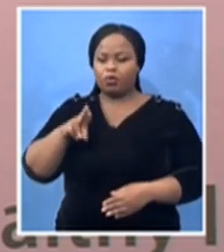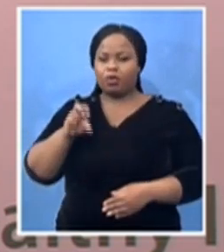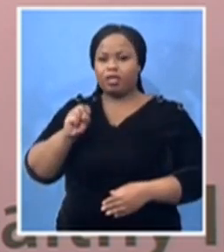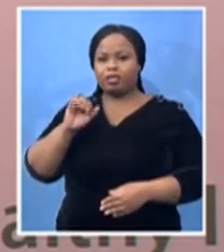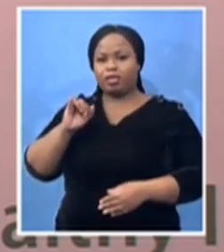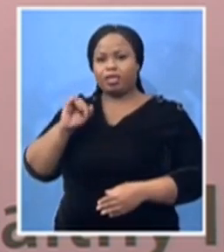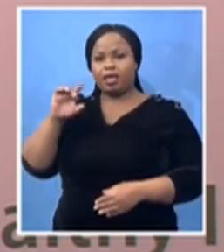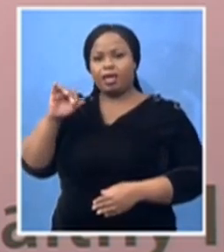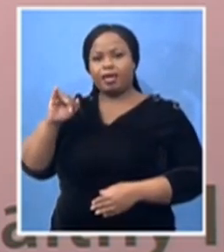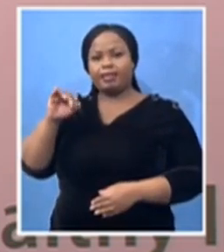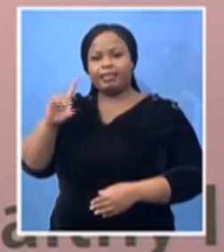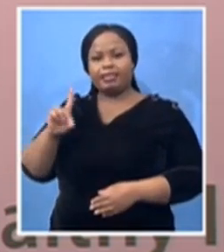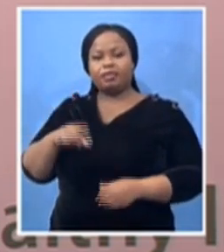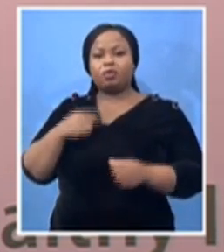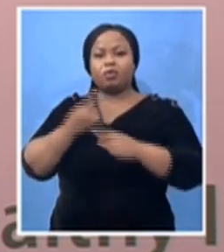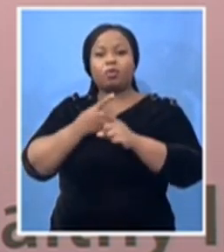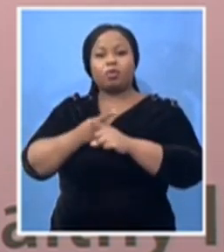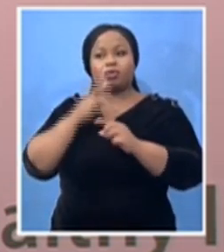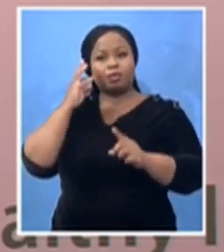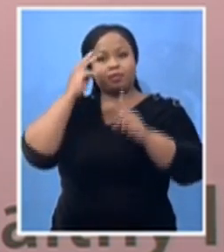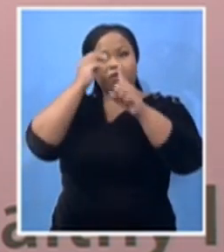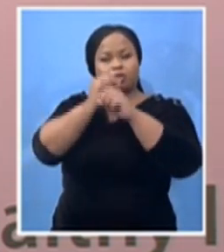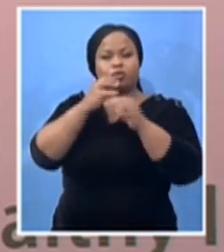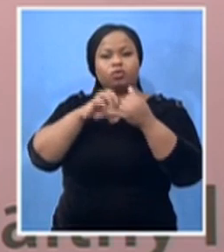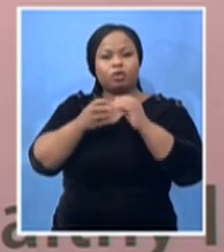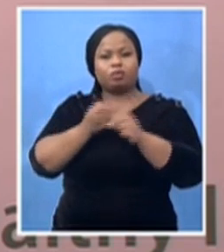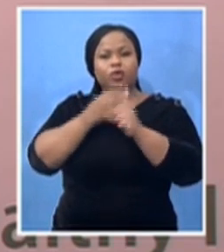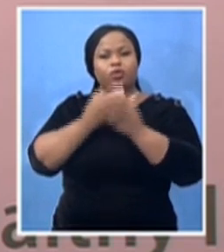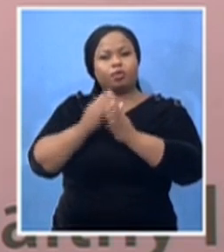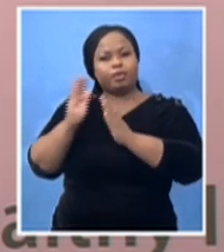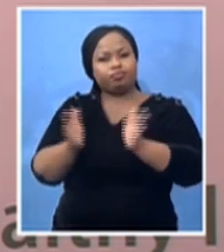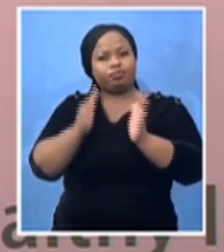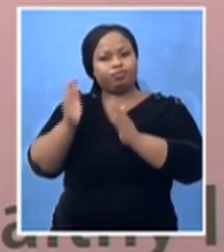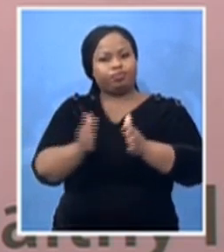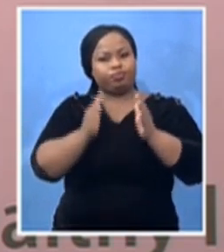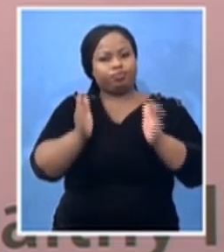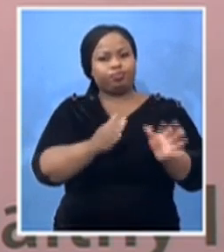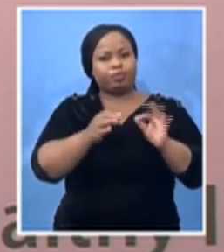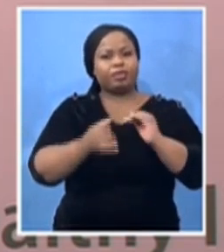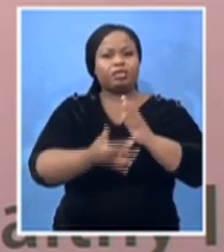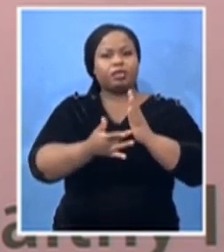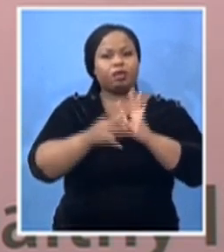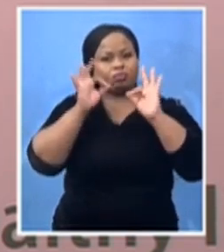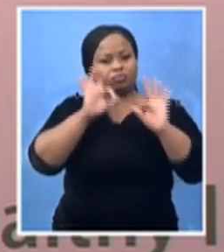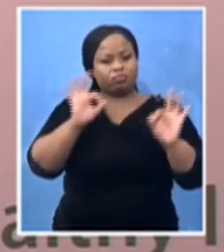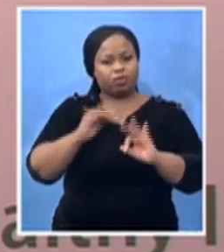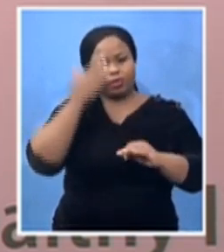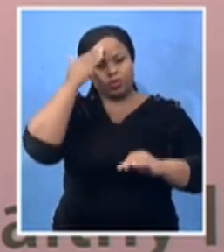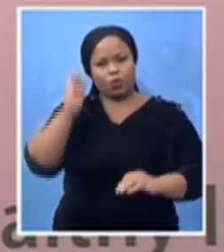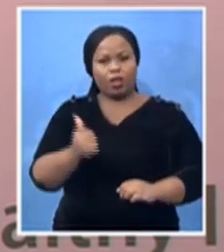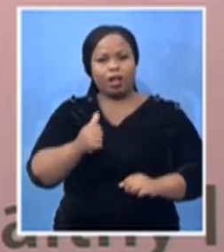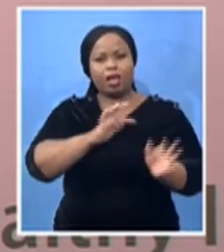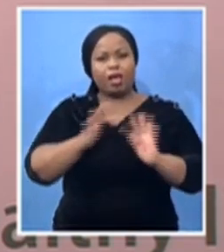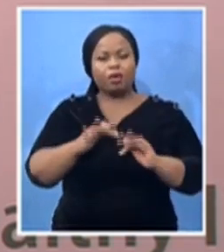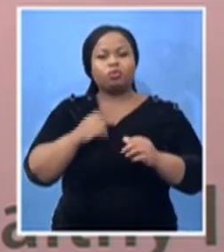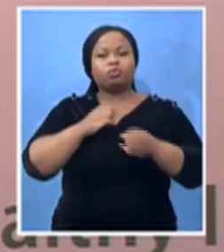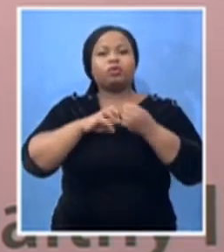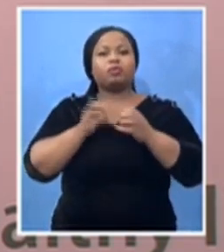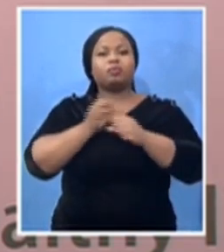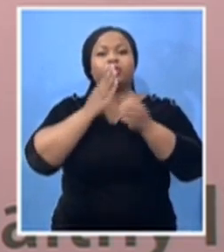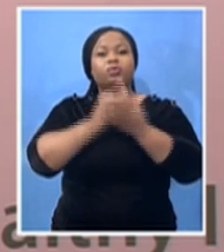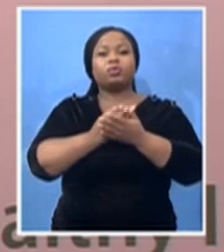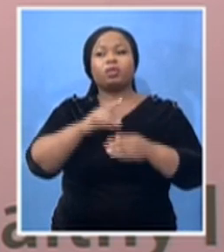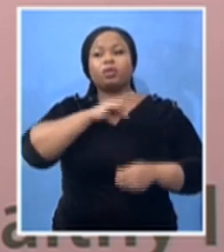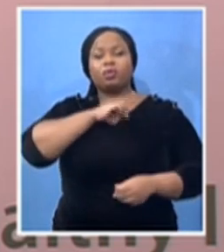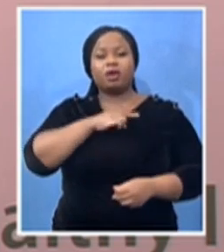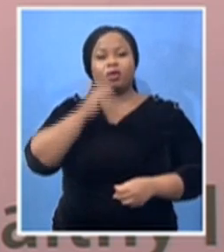the logistical and technical know-how, not only to guarantee that these American-made ventilators arrive safe and